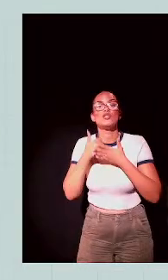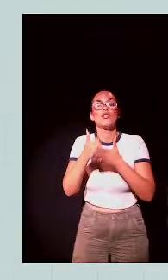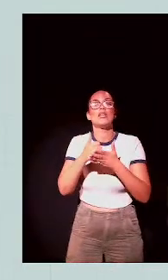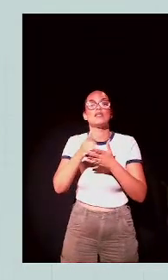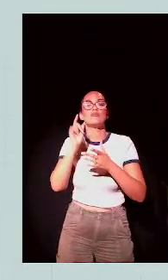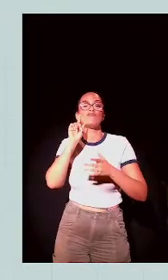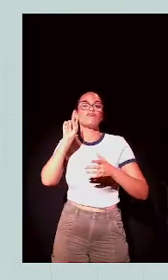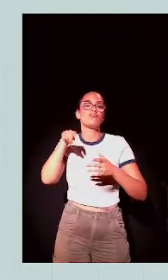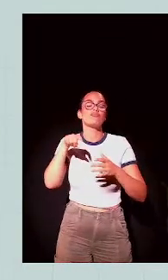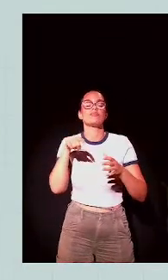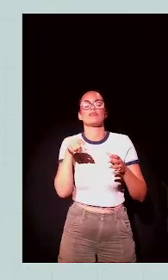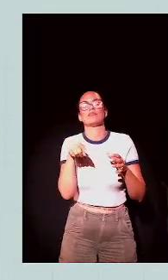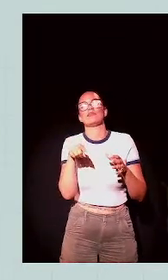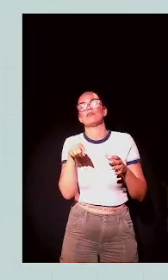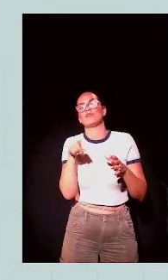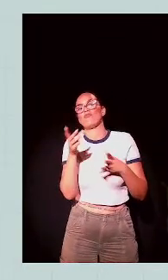use,